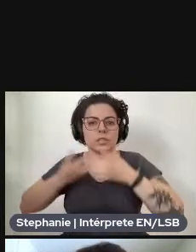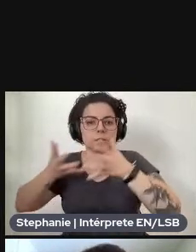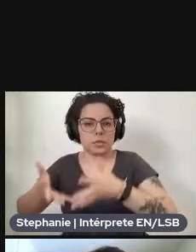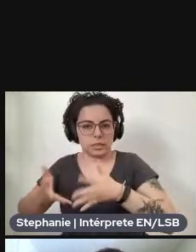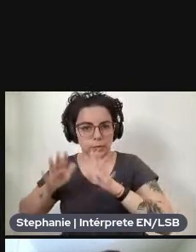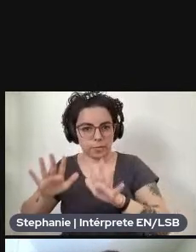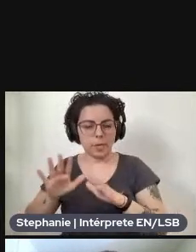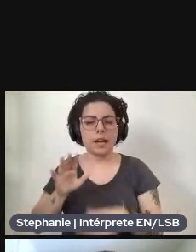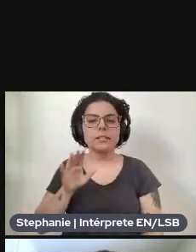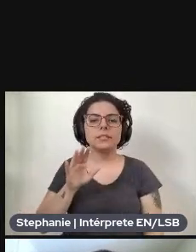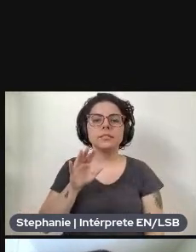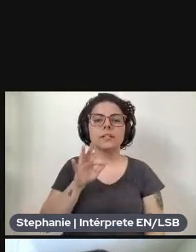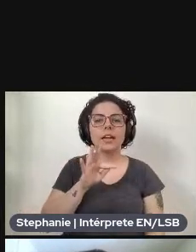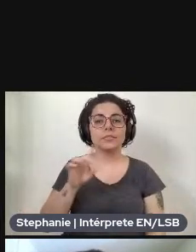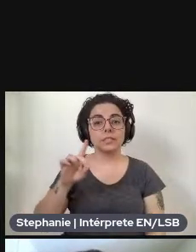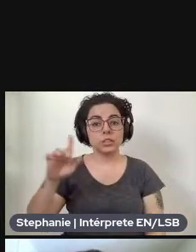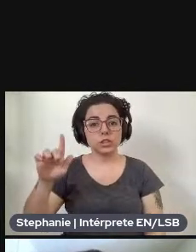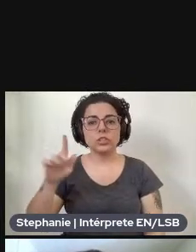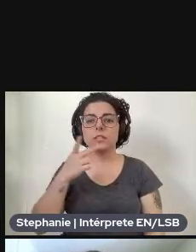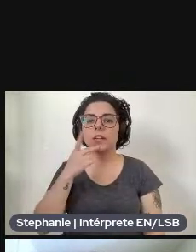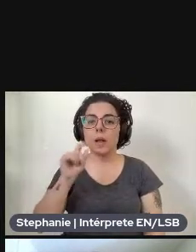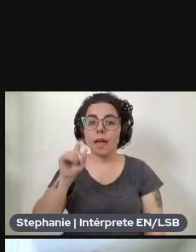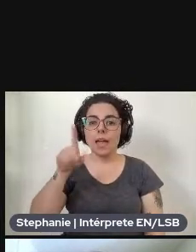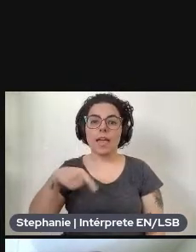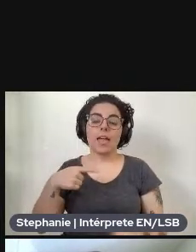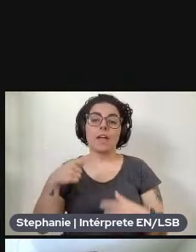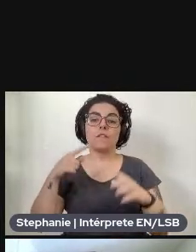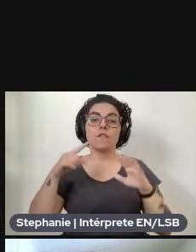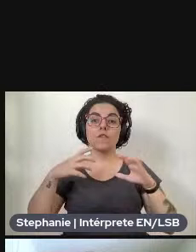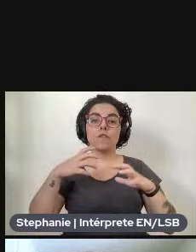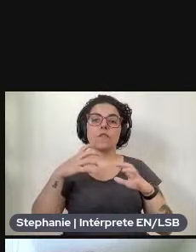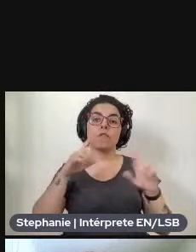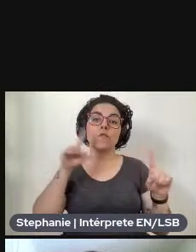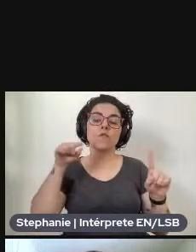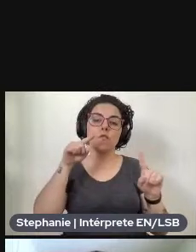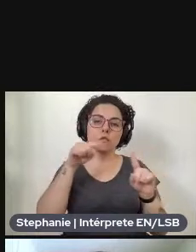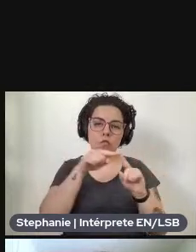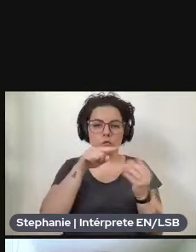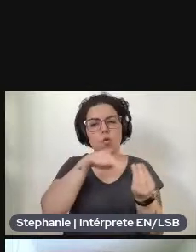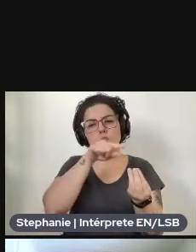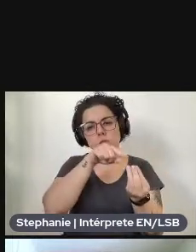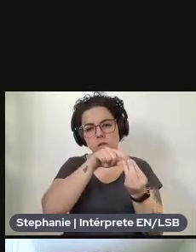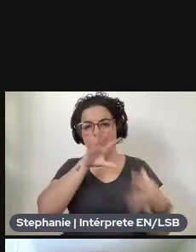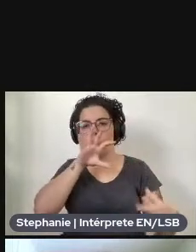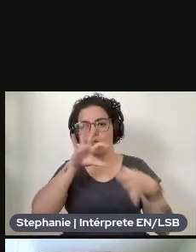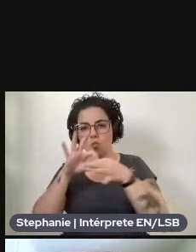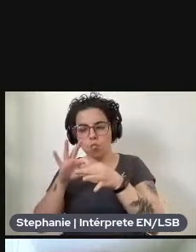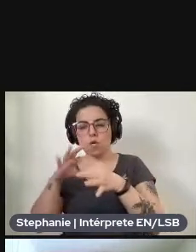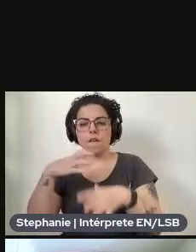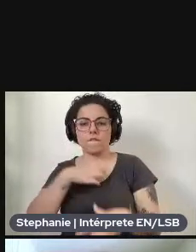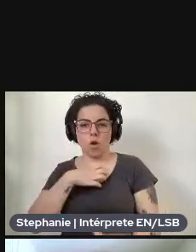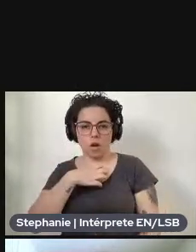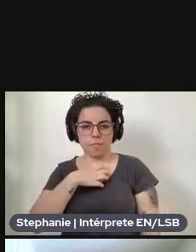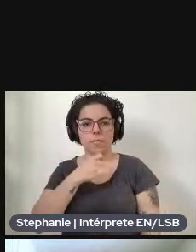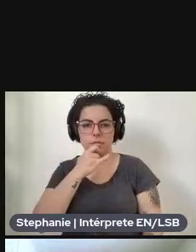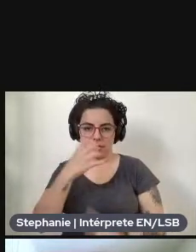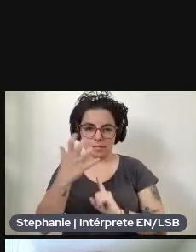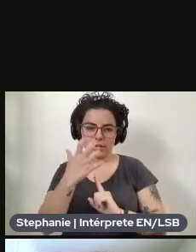FTG is a function to form approach, and this means that the speaker's intention